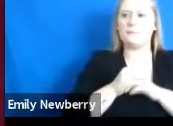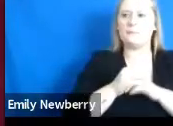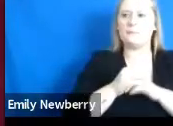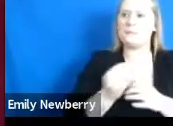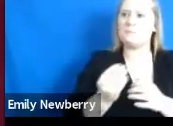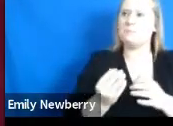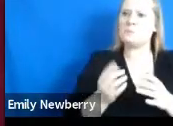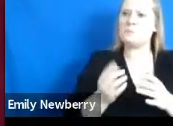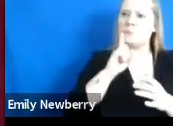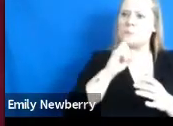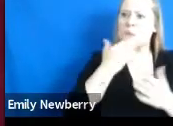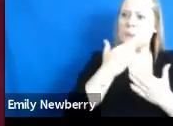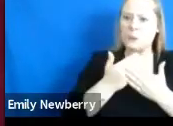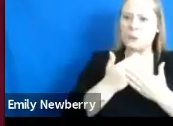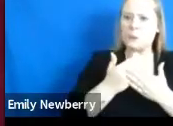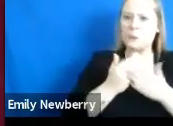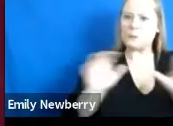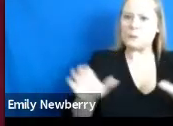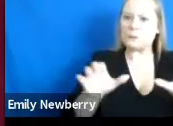but later on,